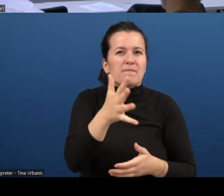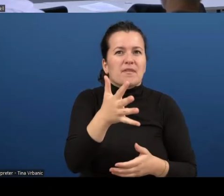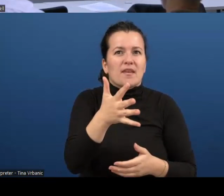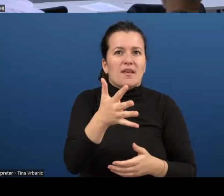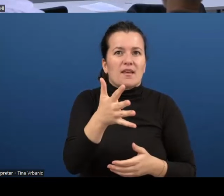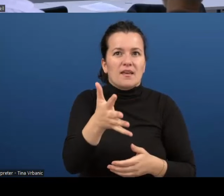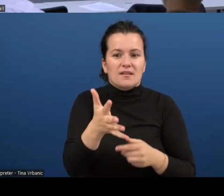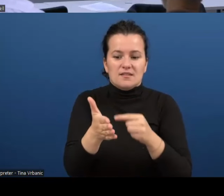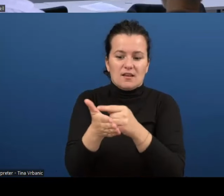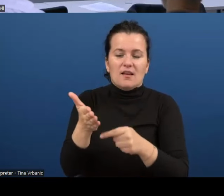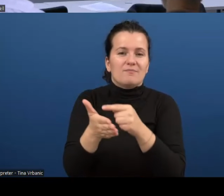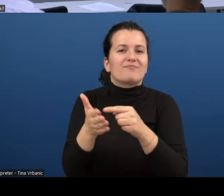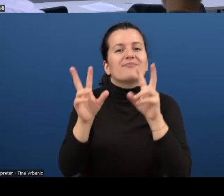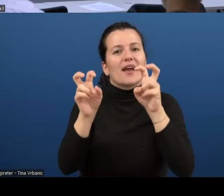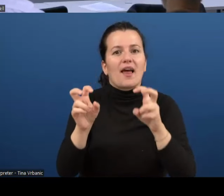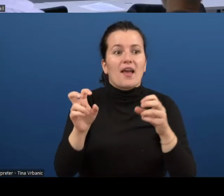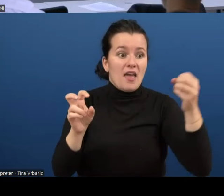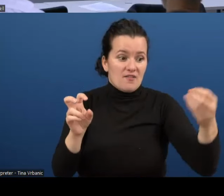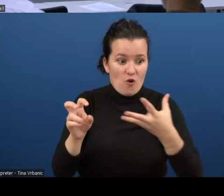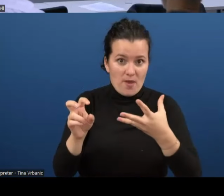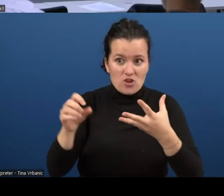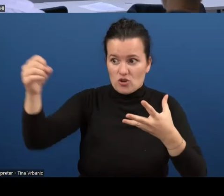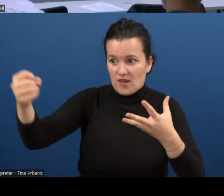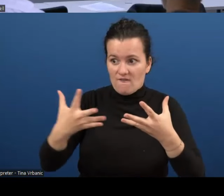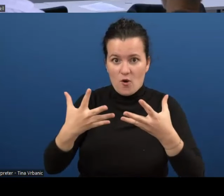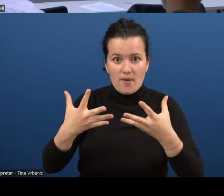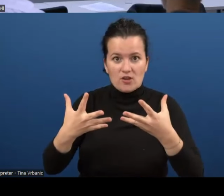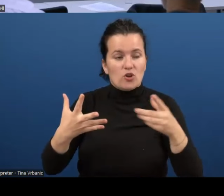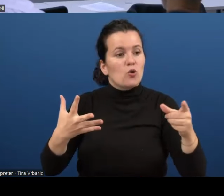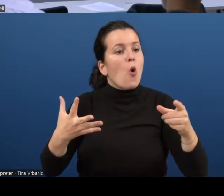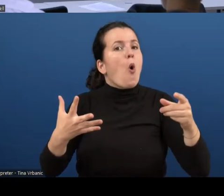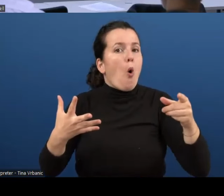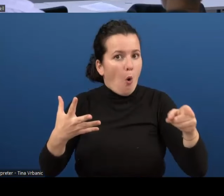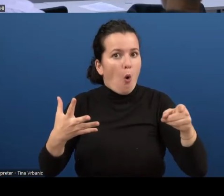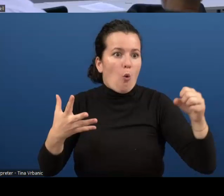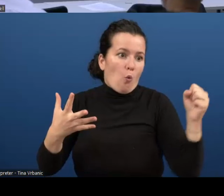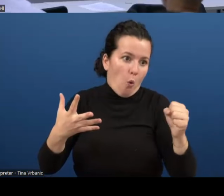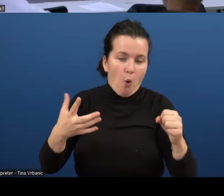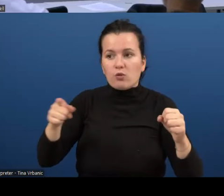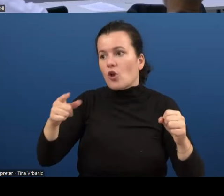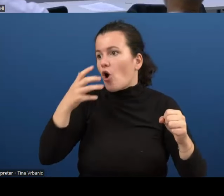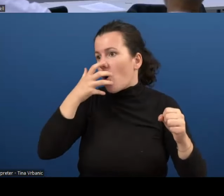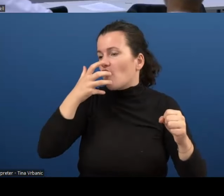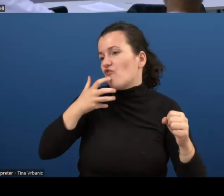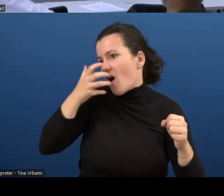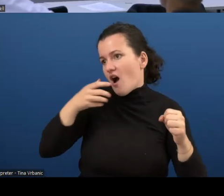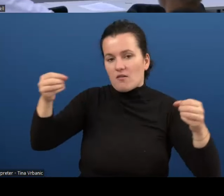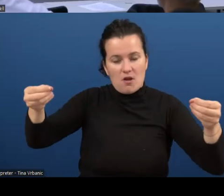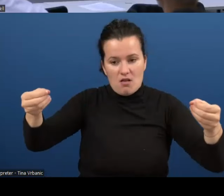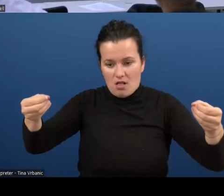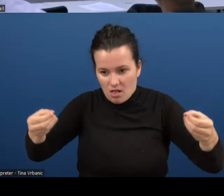conflicting information that you get into your system. So somehow your brain cannot deal with